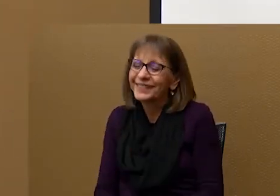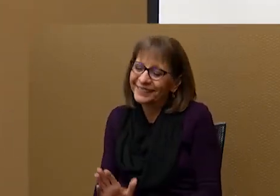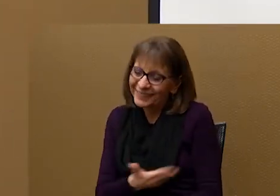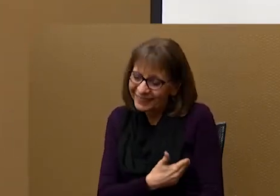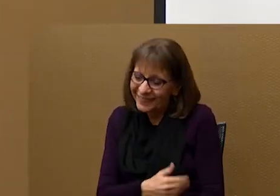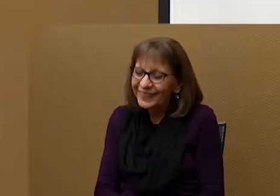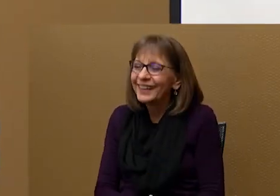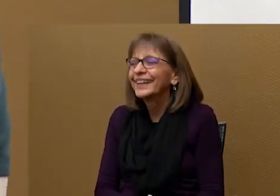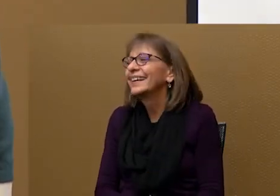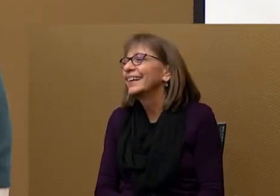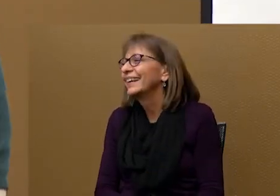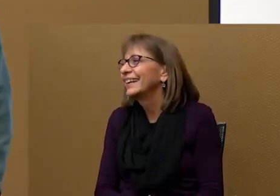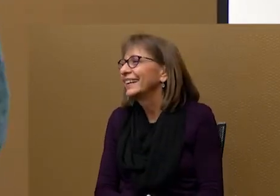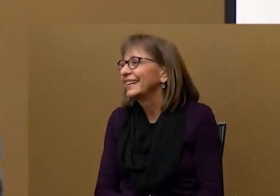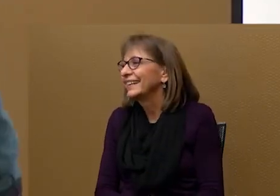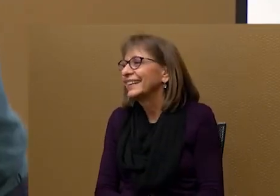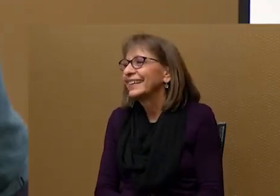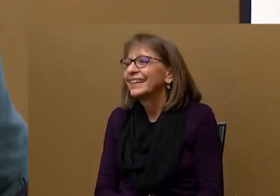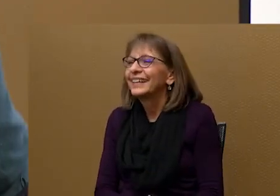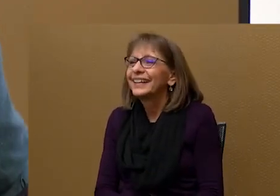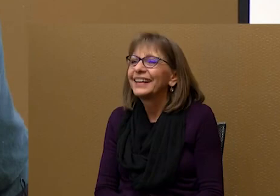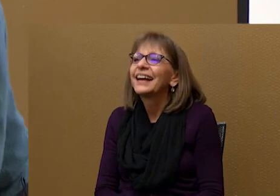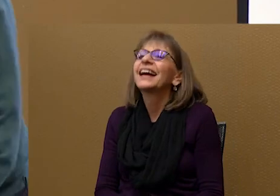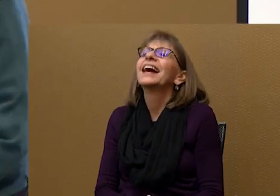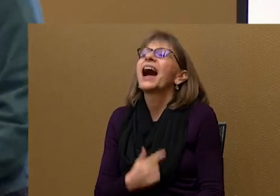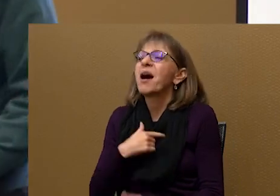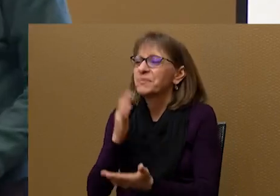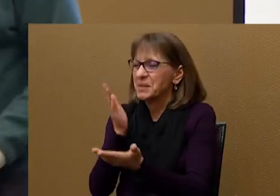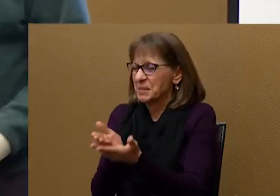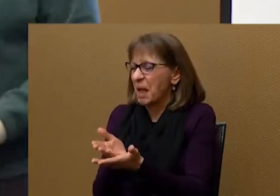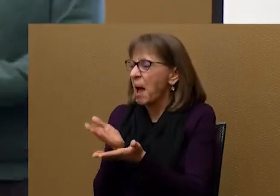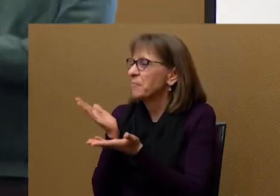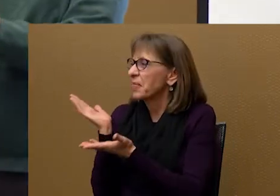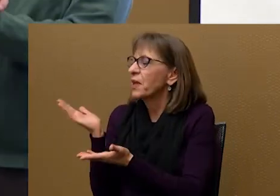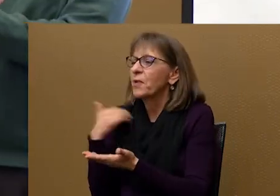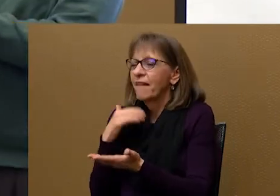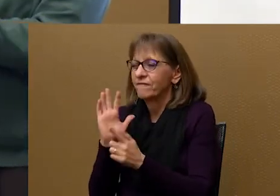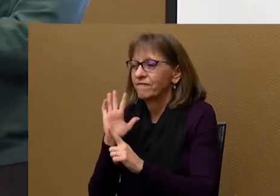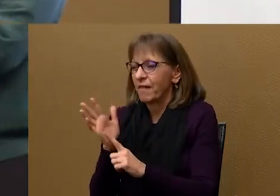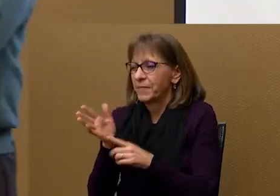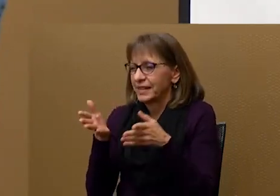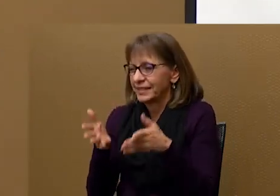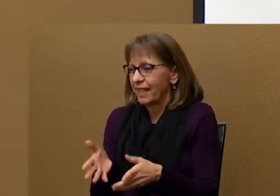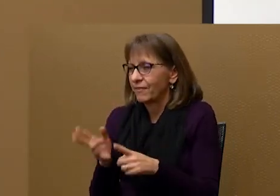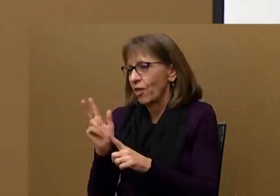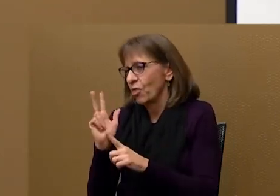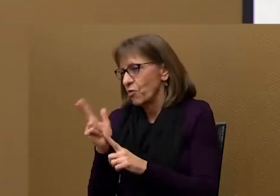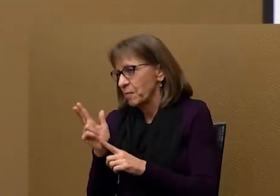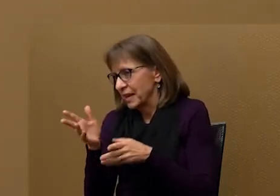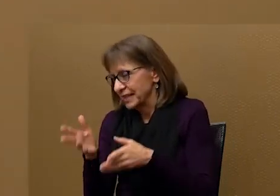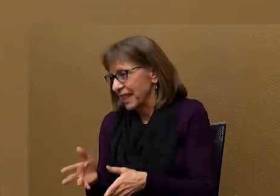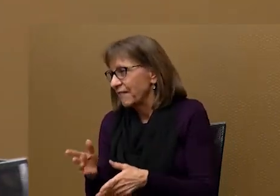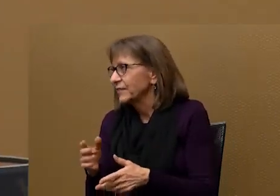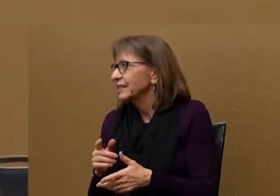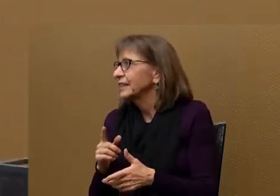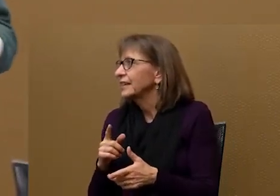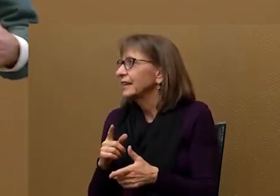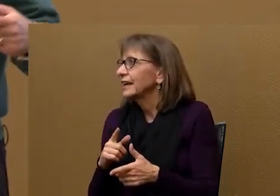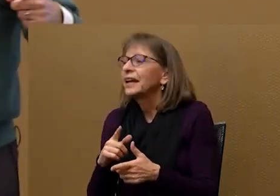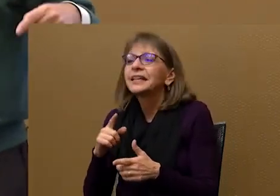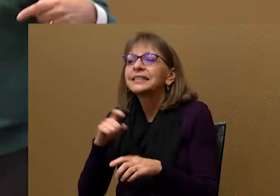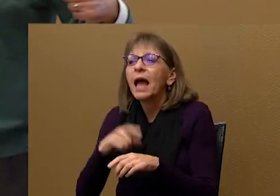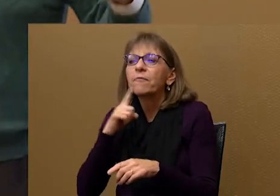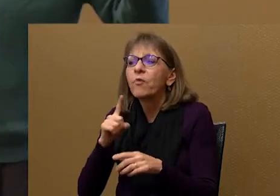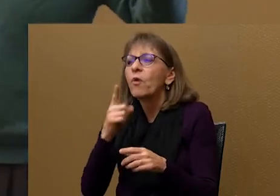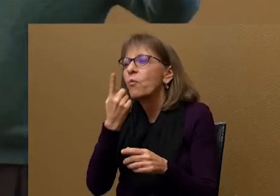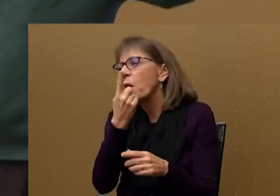Okay, so let me stop there. We have 5 minutes, 3 minutes, and then I get, time for 1 or 2